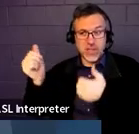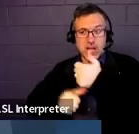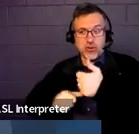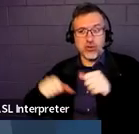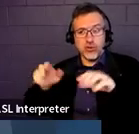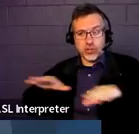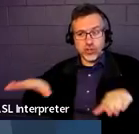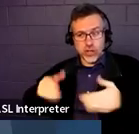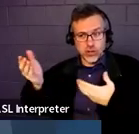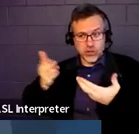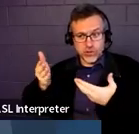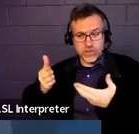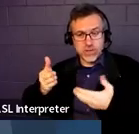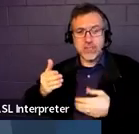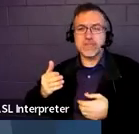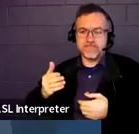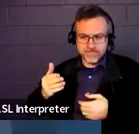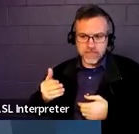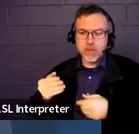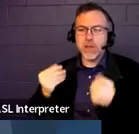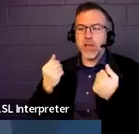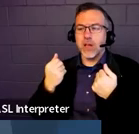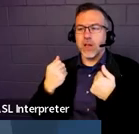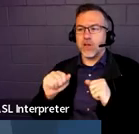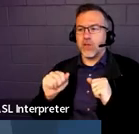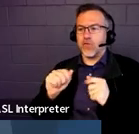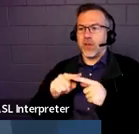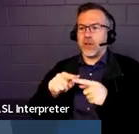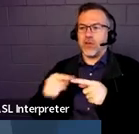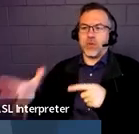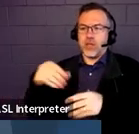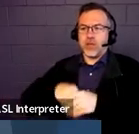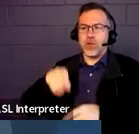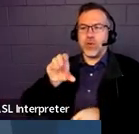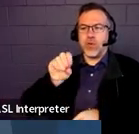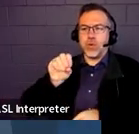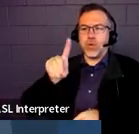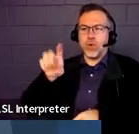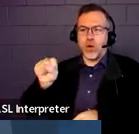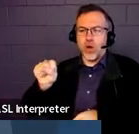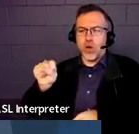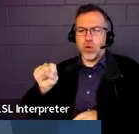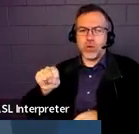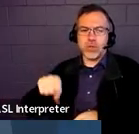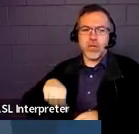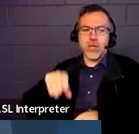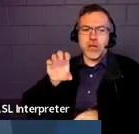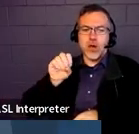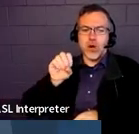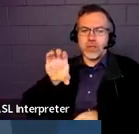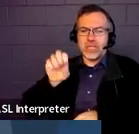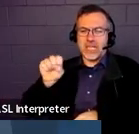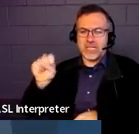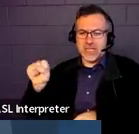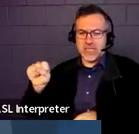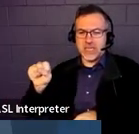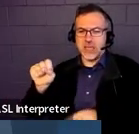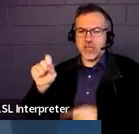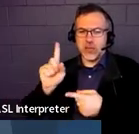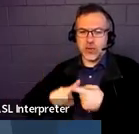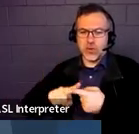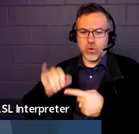services, and trying to bring ODES and OCFS to that IEP meeting.